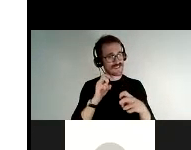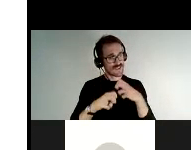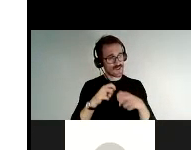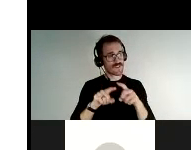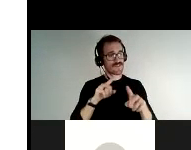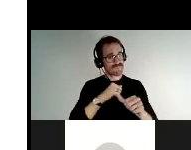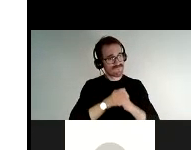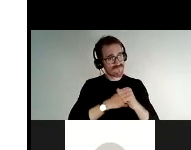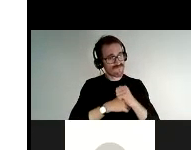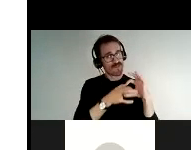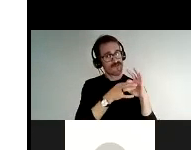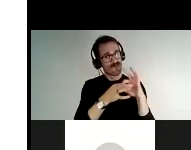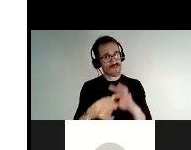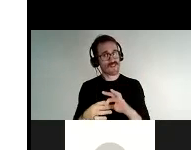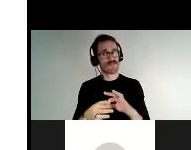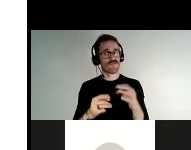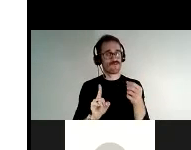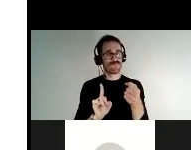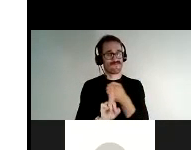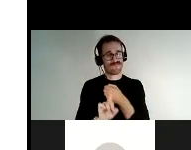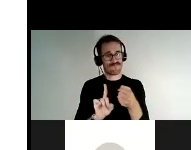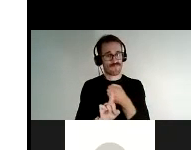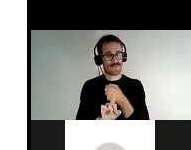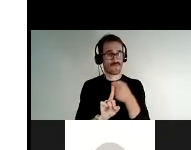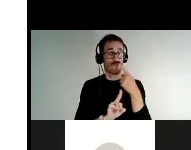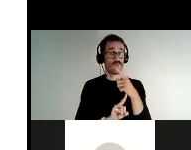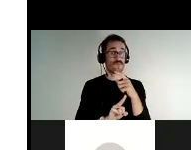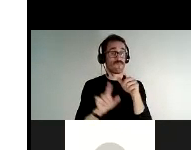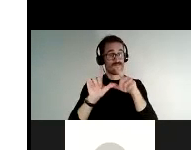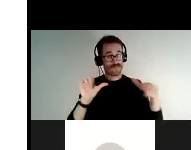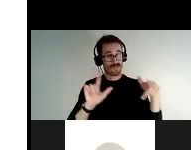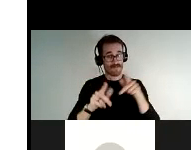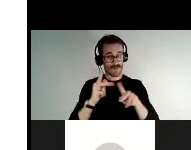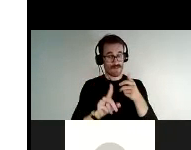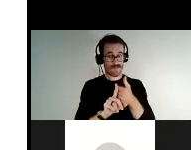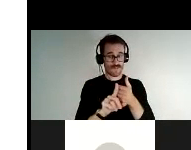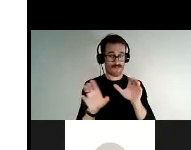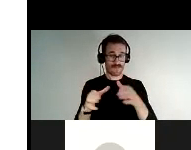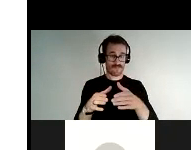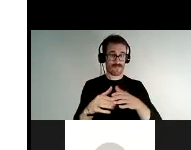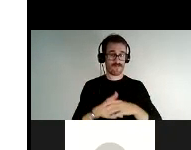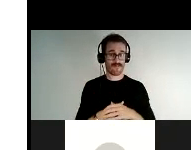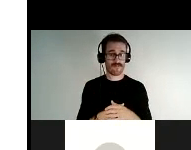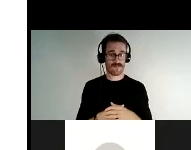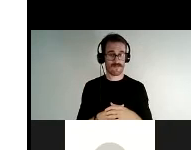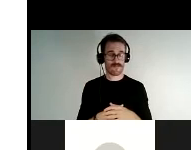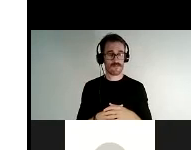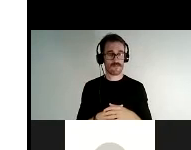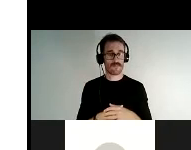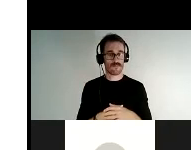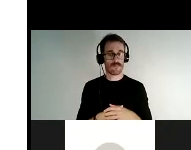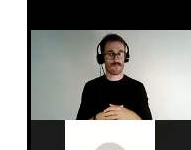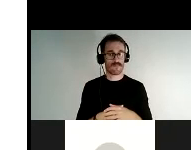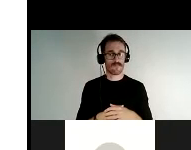and reduce access to services for LGBT people. So I'm going to give you a second to look over it,